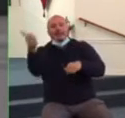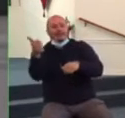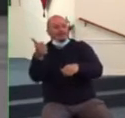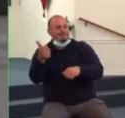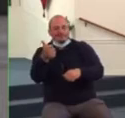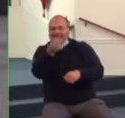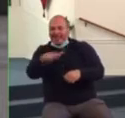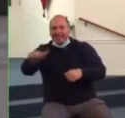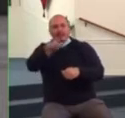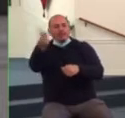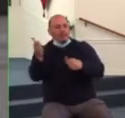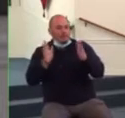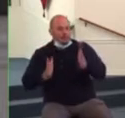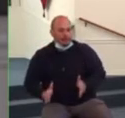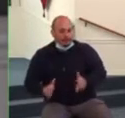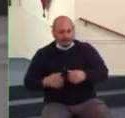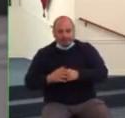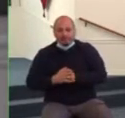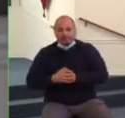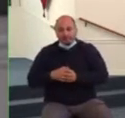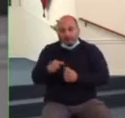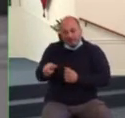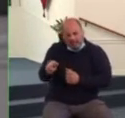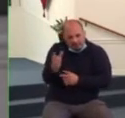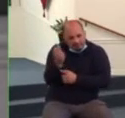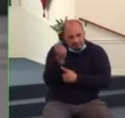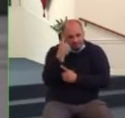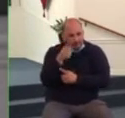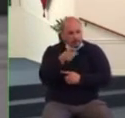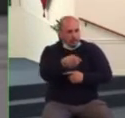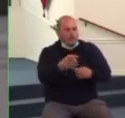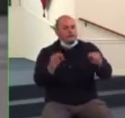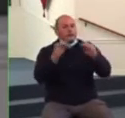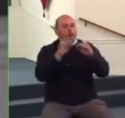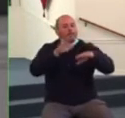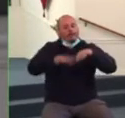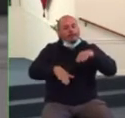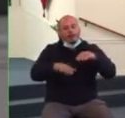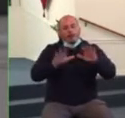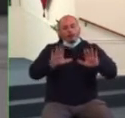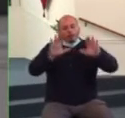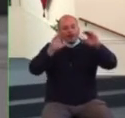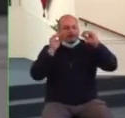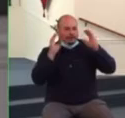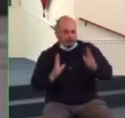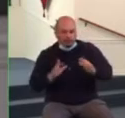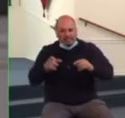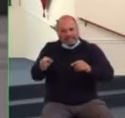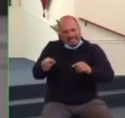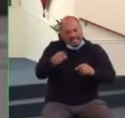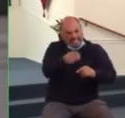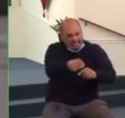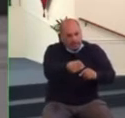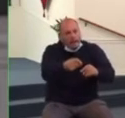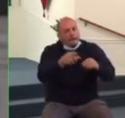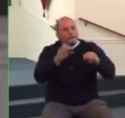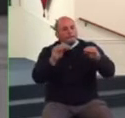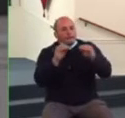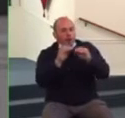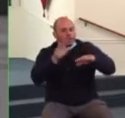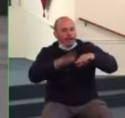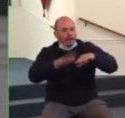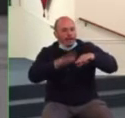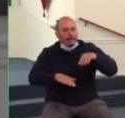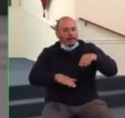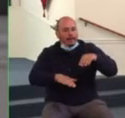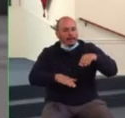understand that Jesus is more than a great teacher. He is more than a prophet. He is the one God sent to